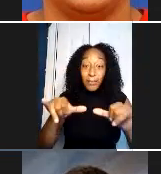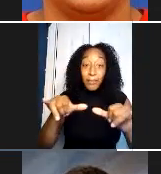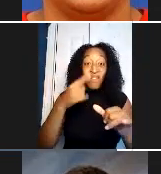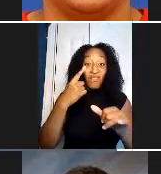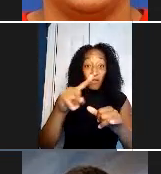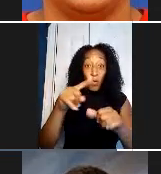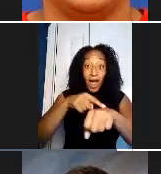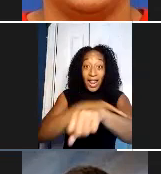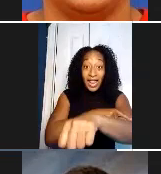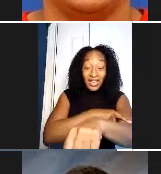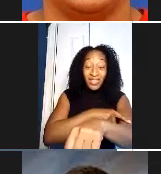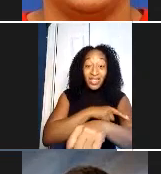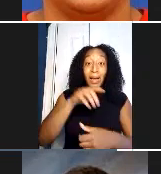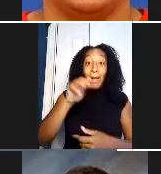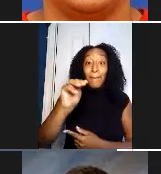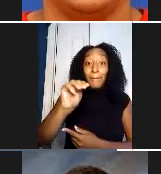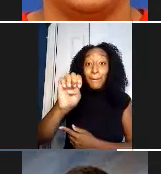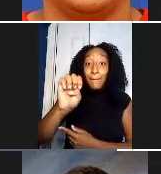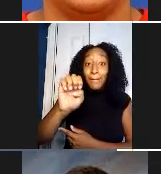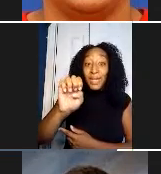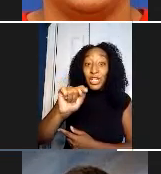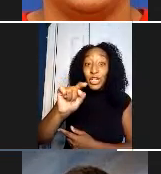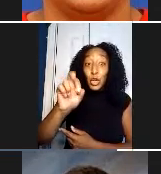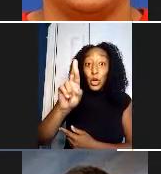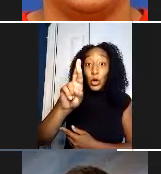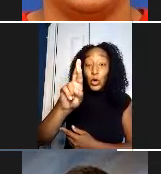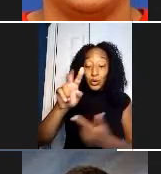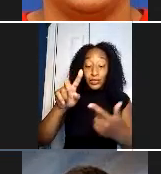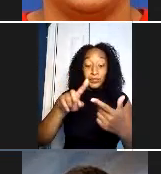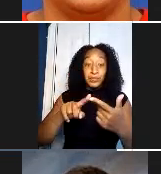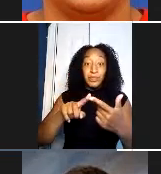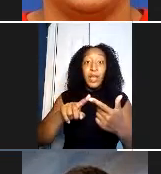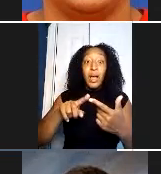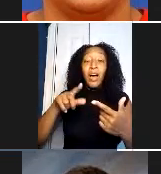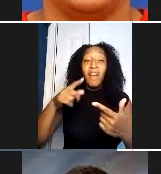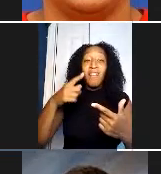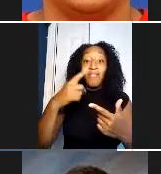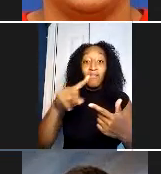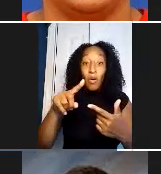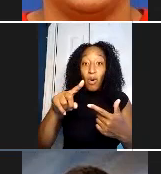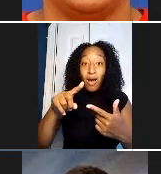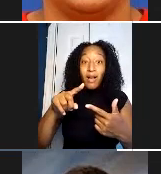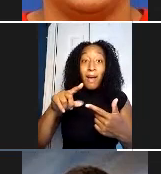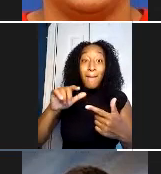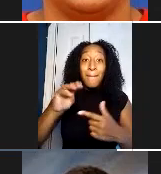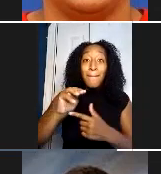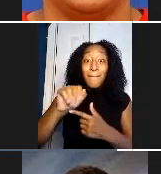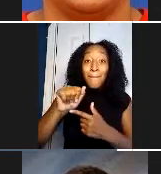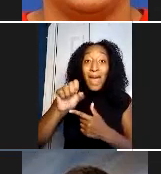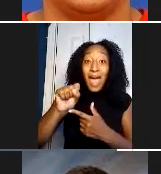the kilogram, not the gram. The gram is for chemistry. The